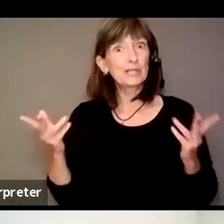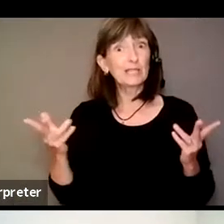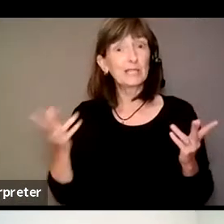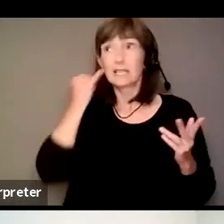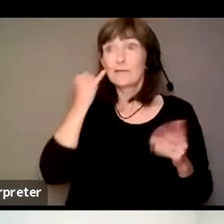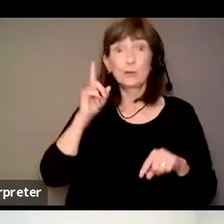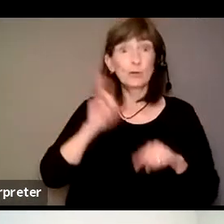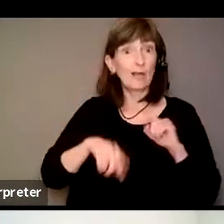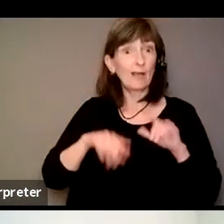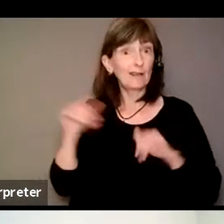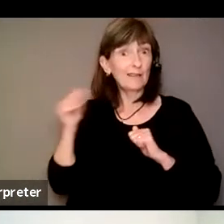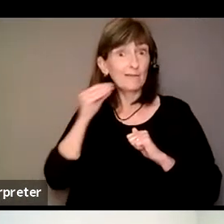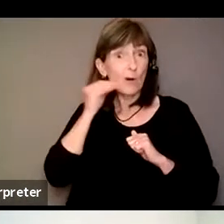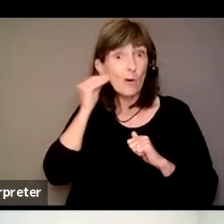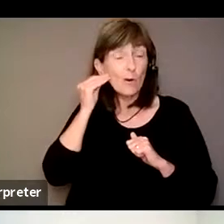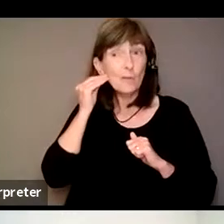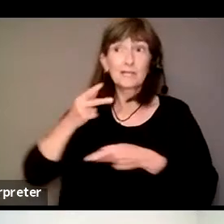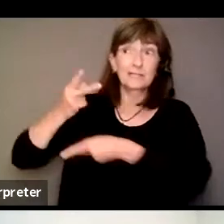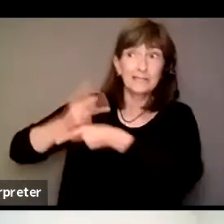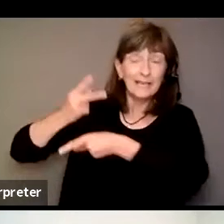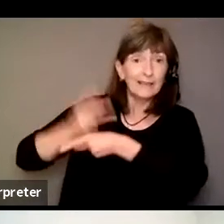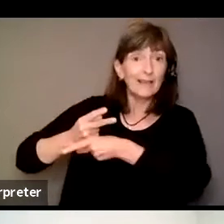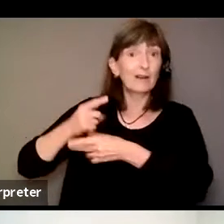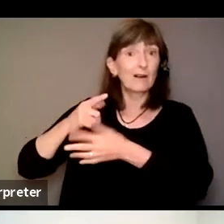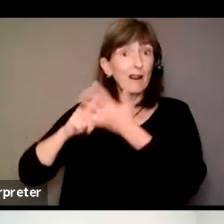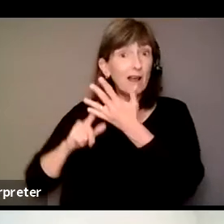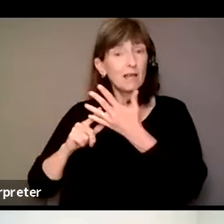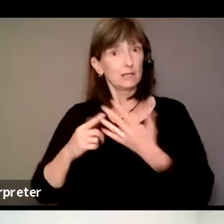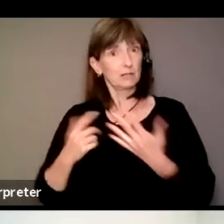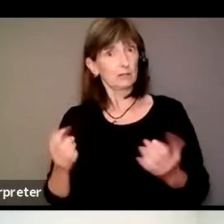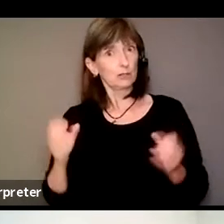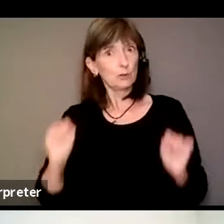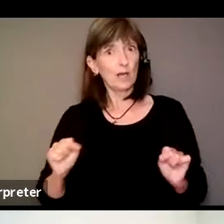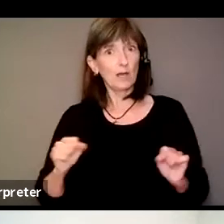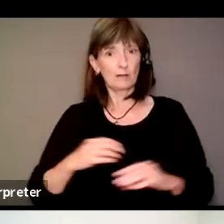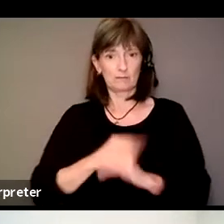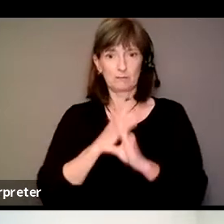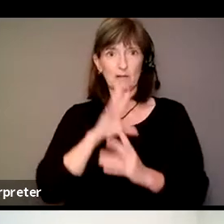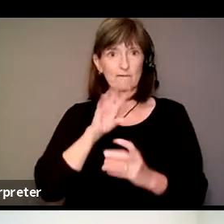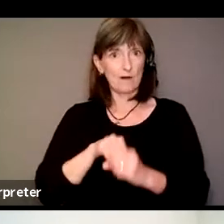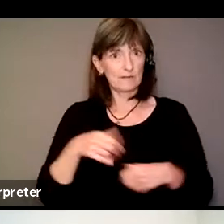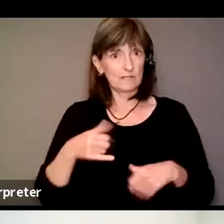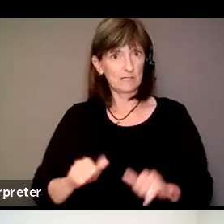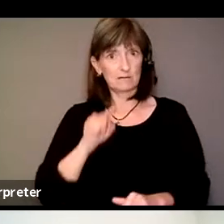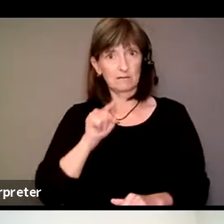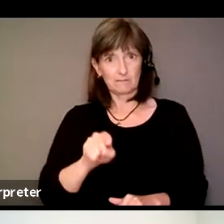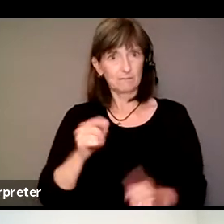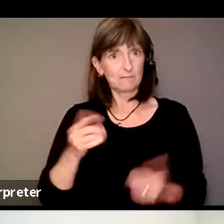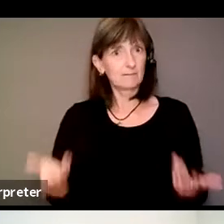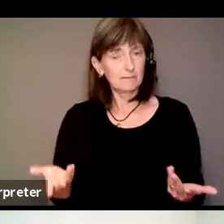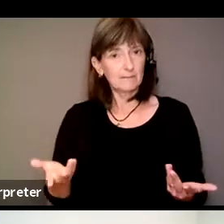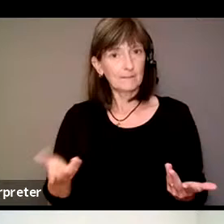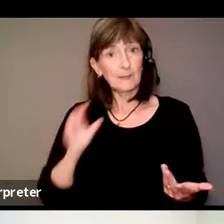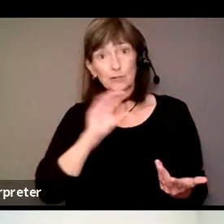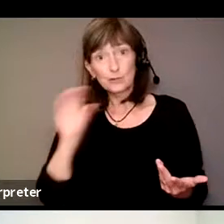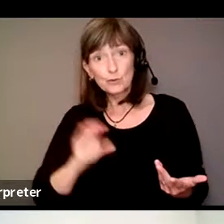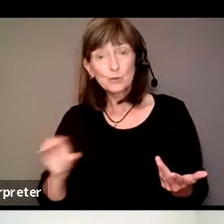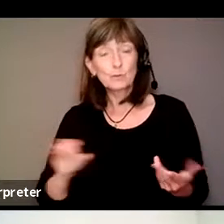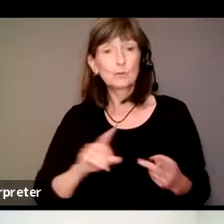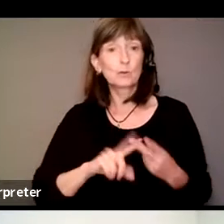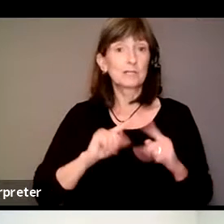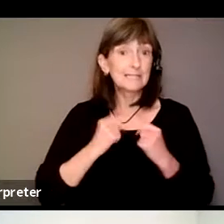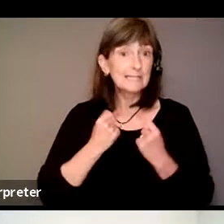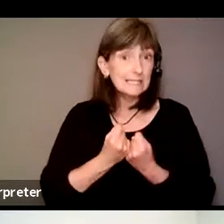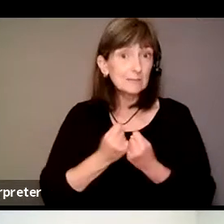to get out of your house because of childcare barriers, you can participate in your meeting via Zoom or via Teams, or, you